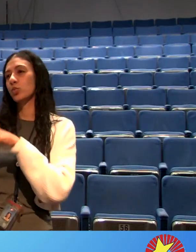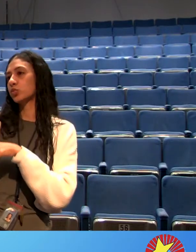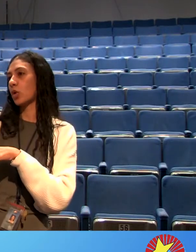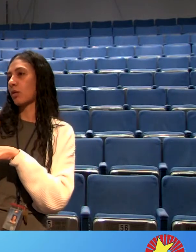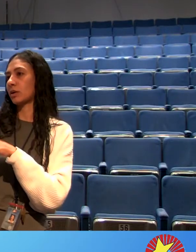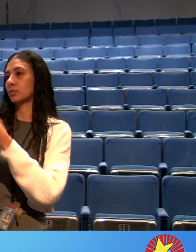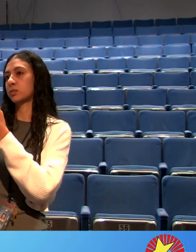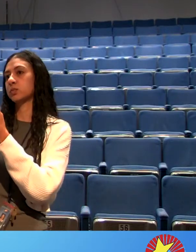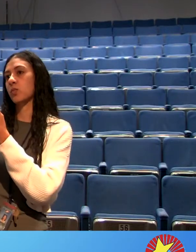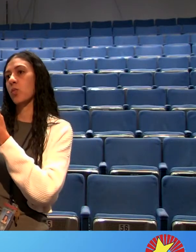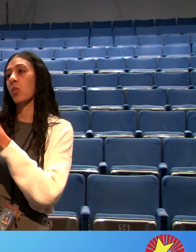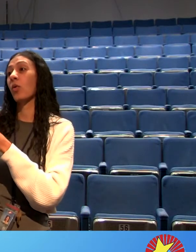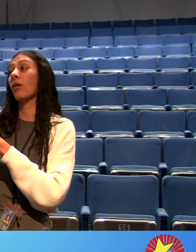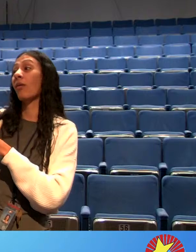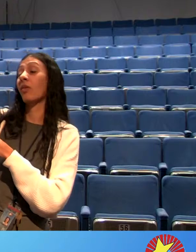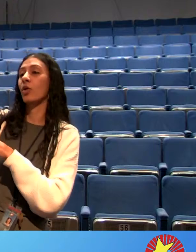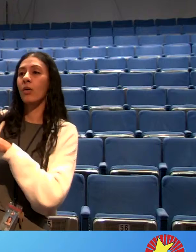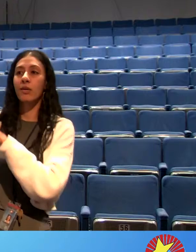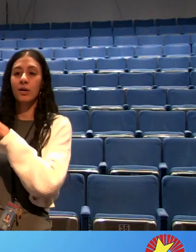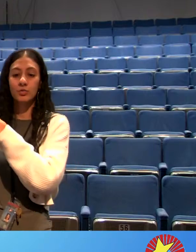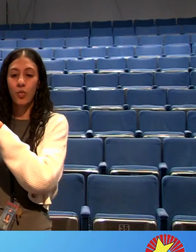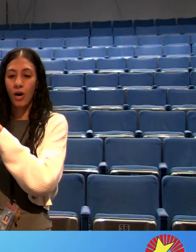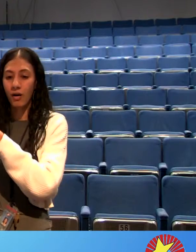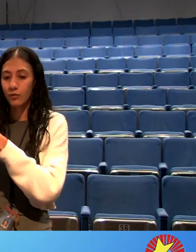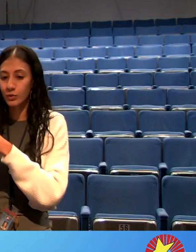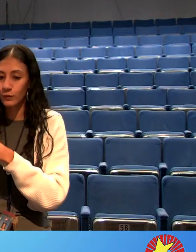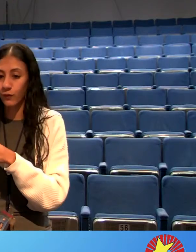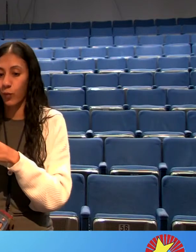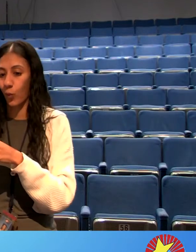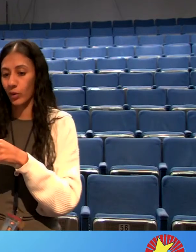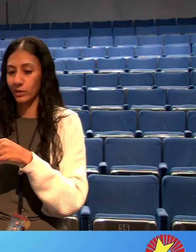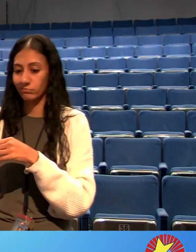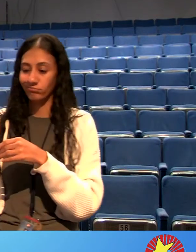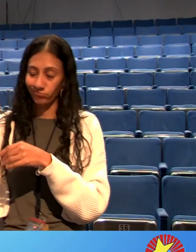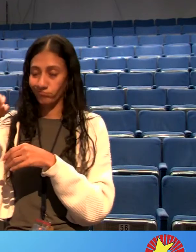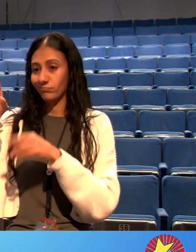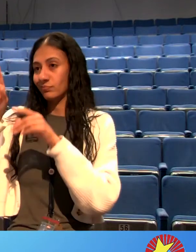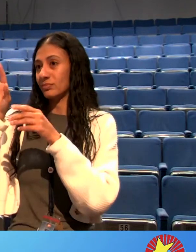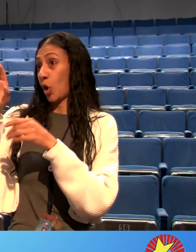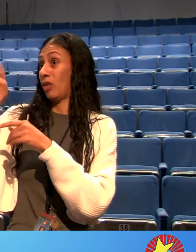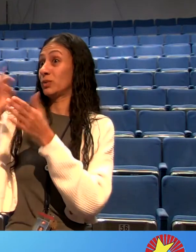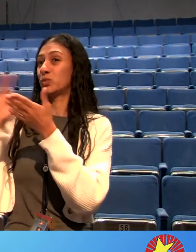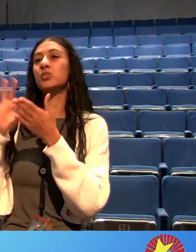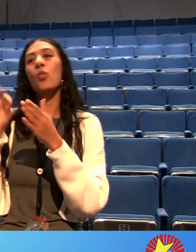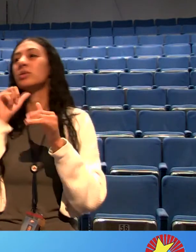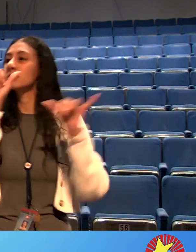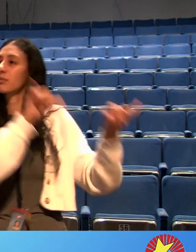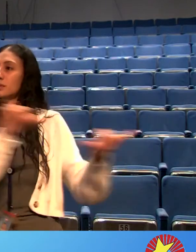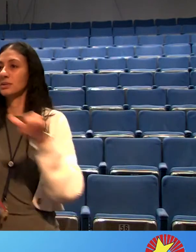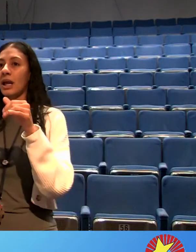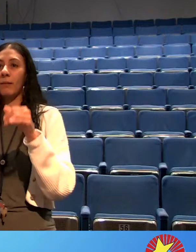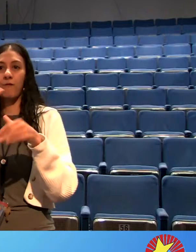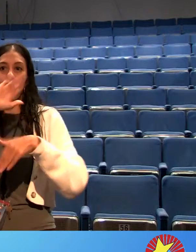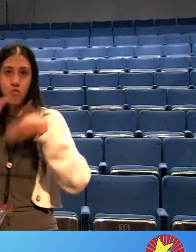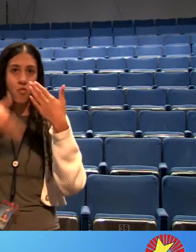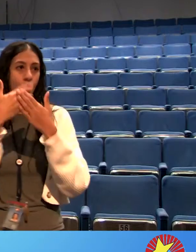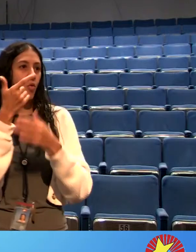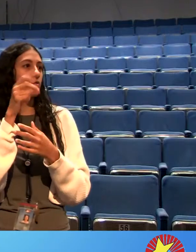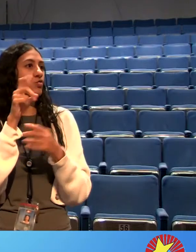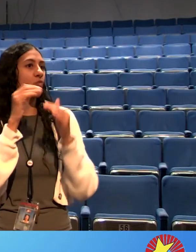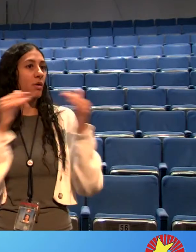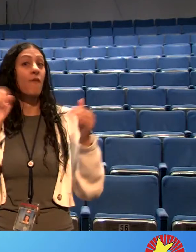So for MAPS testing, we use RIT scores based off of the national average for